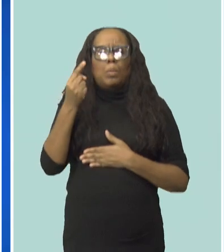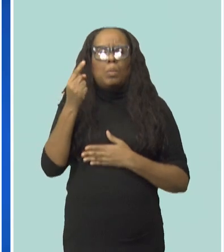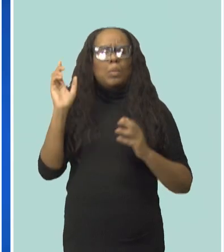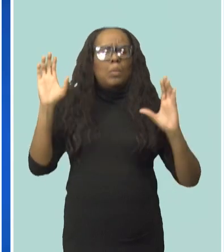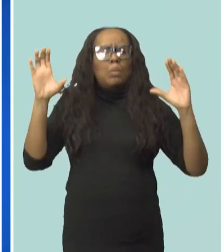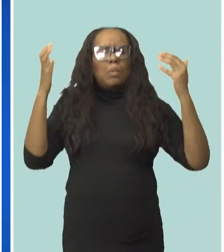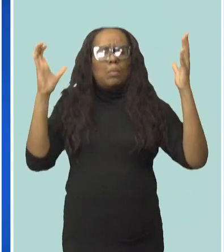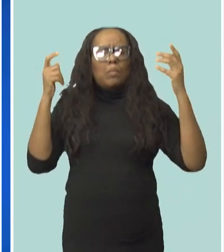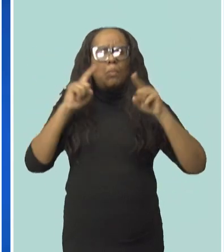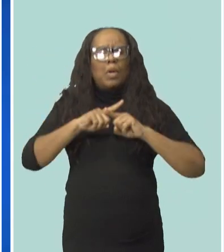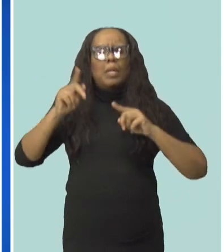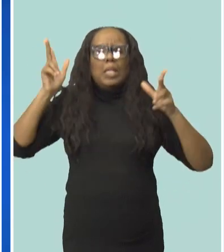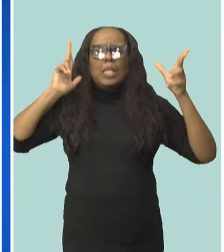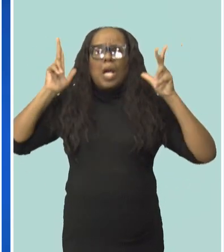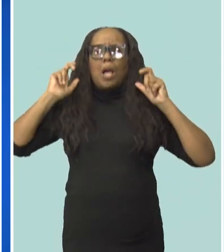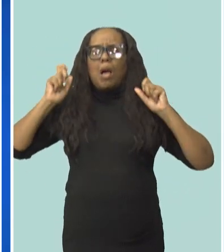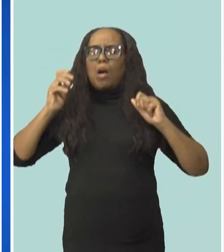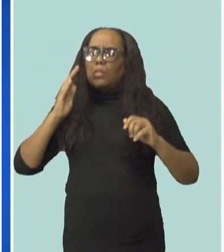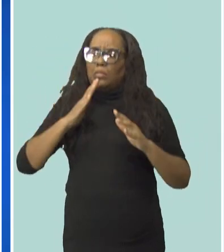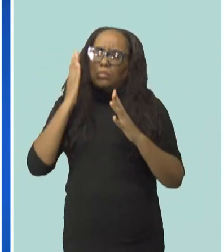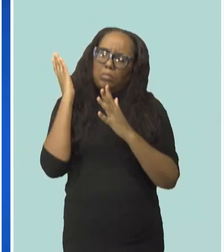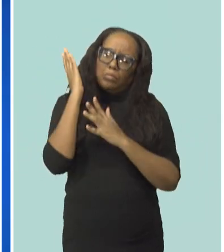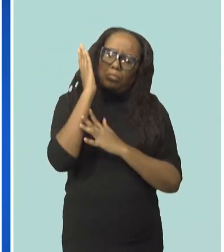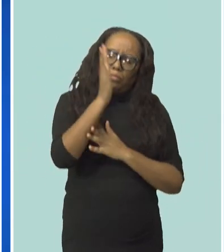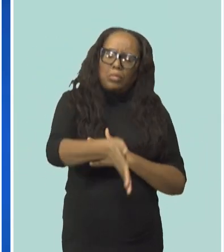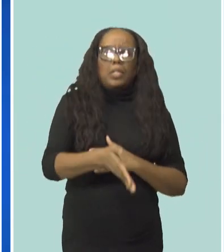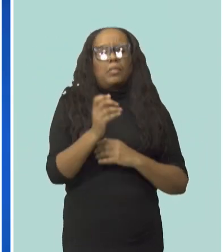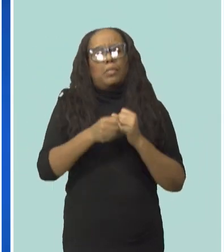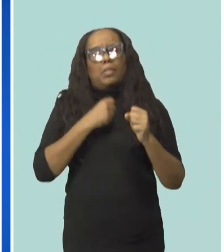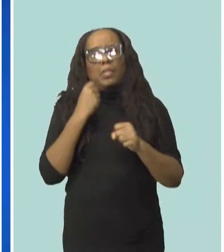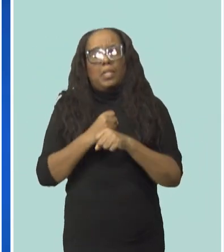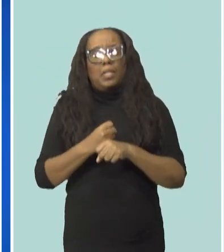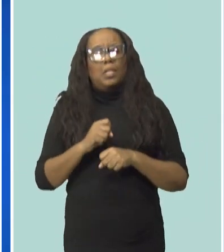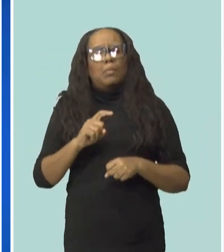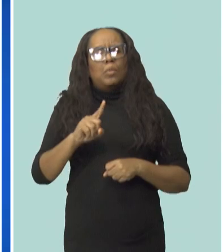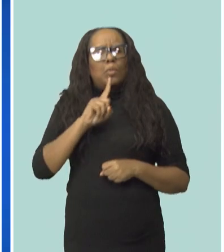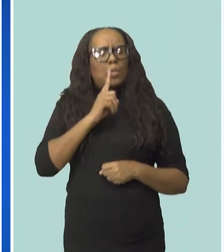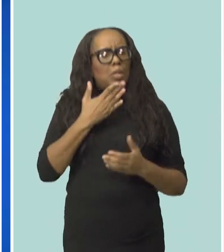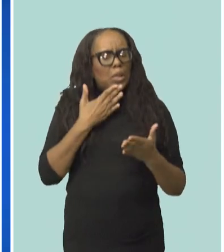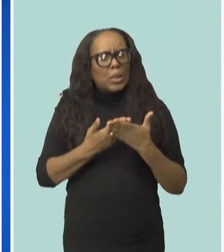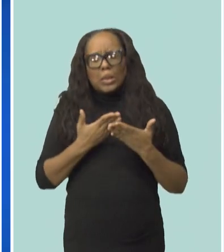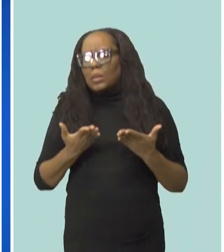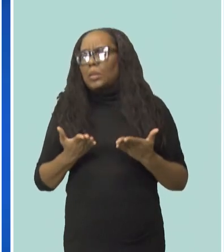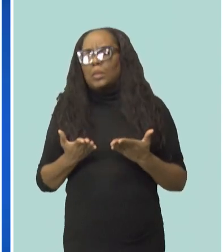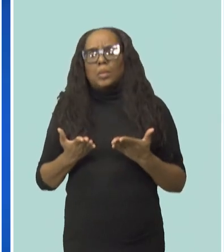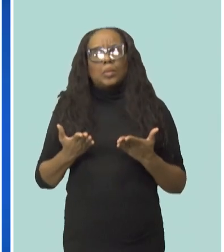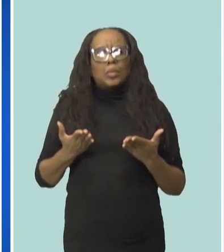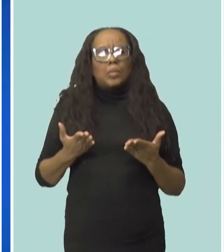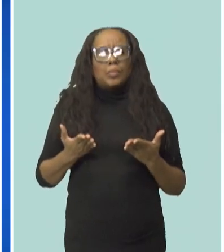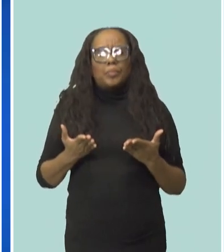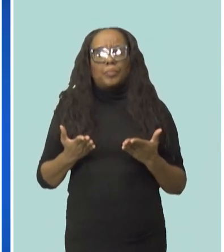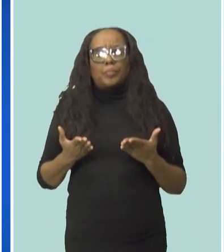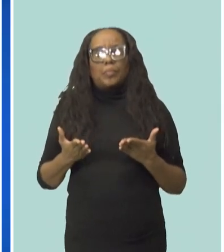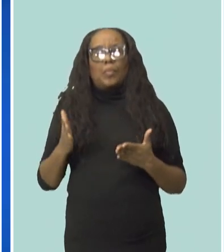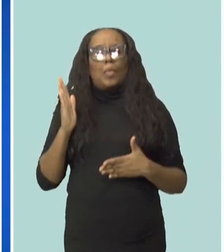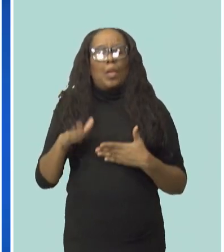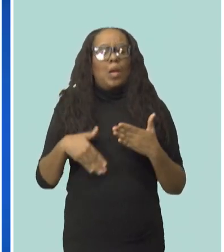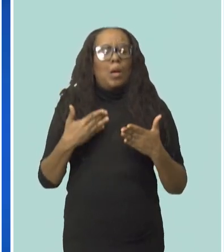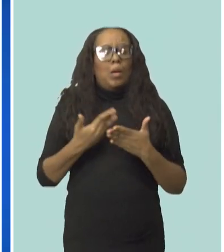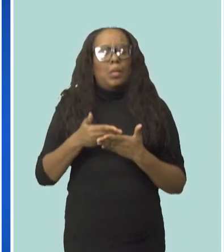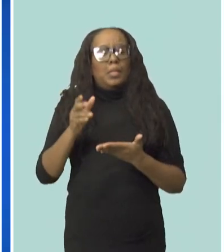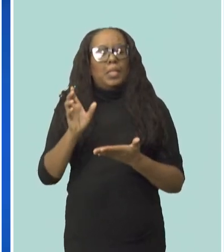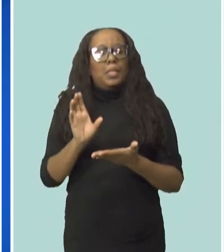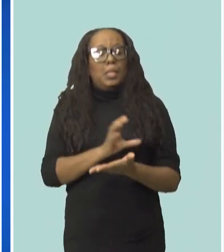and continues year round. But it is an encouraging sign for tent managers and the